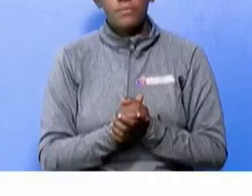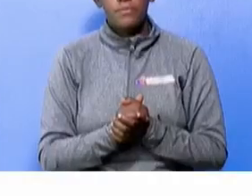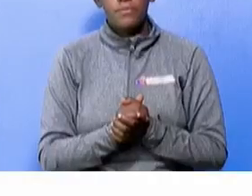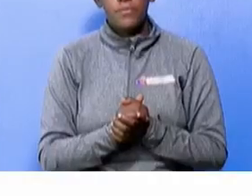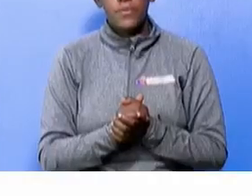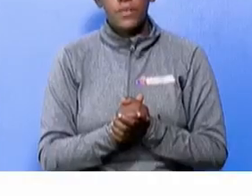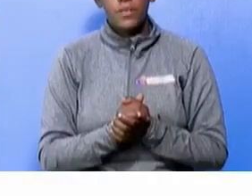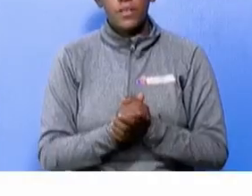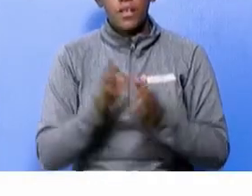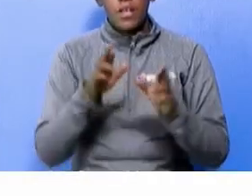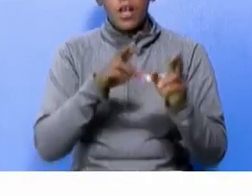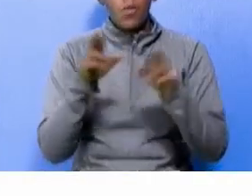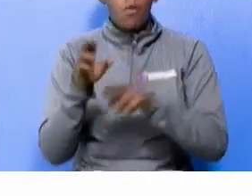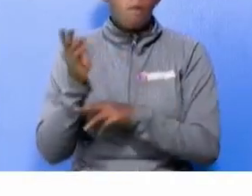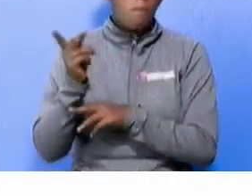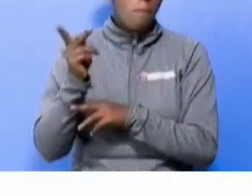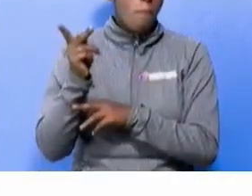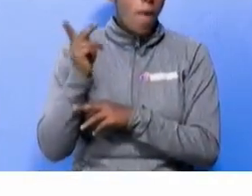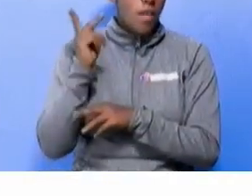Irregular past forms.